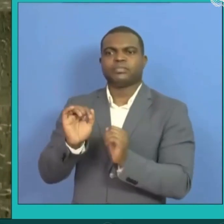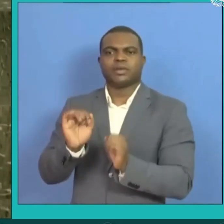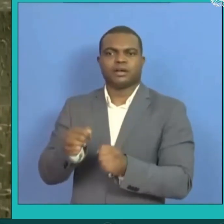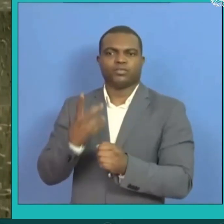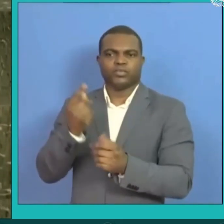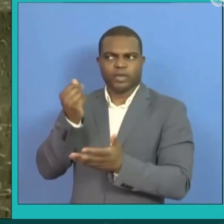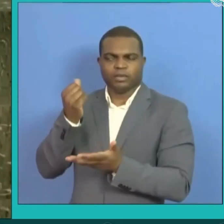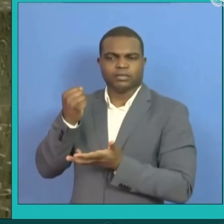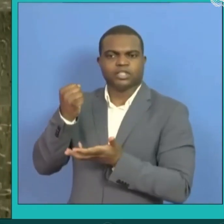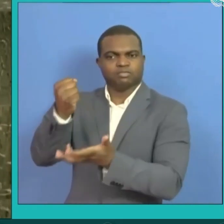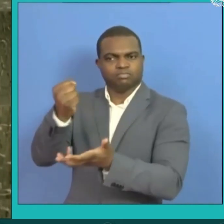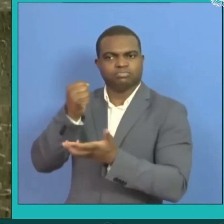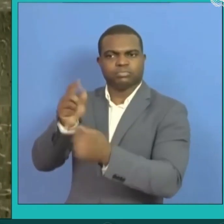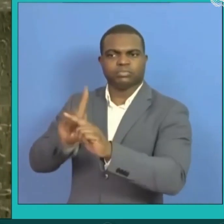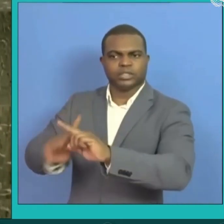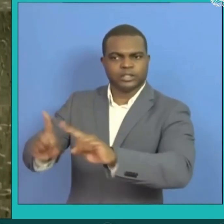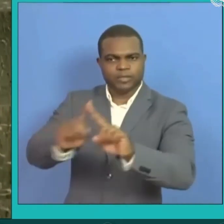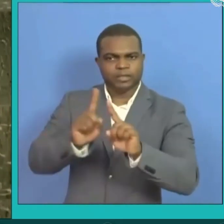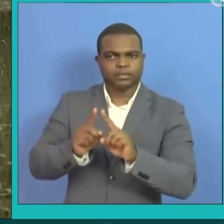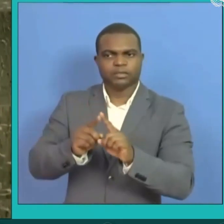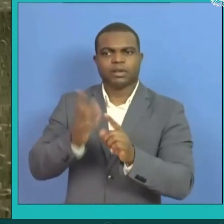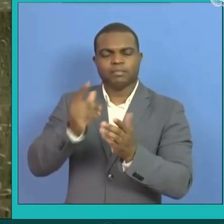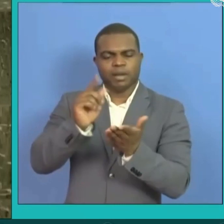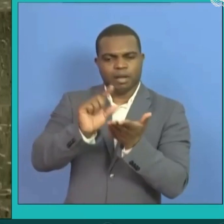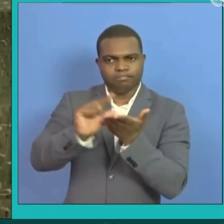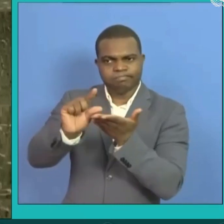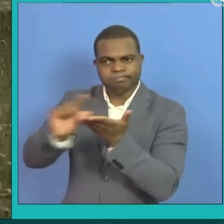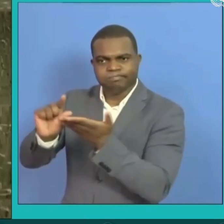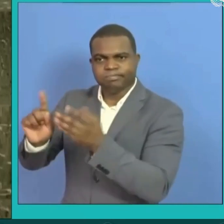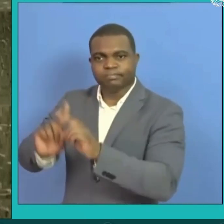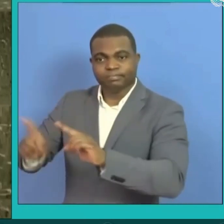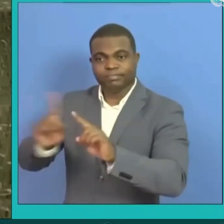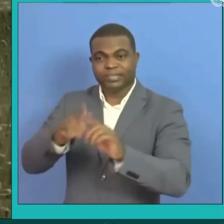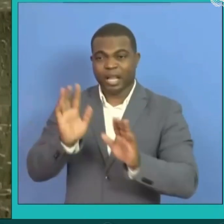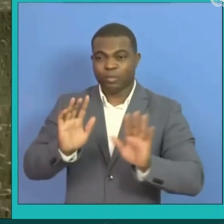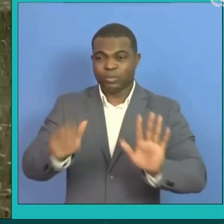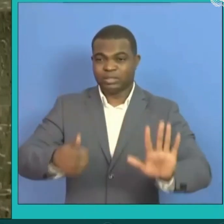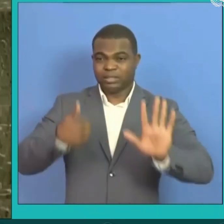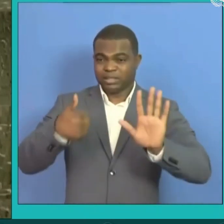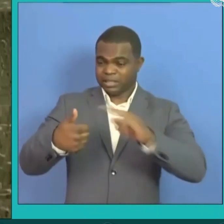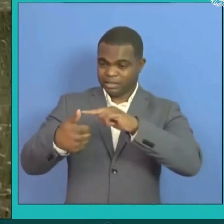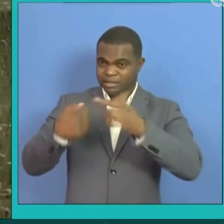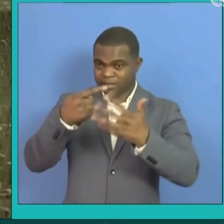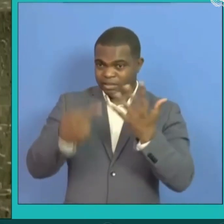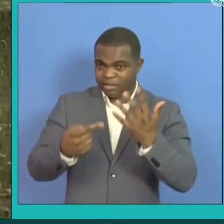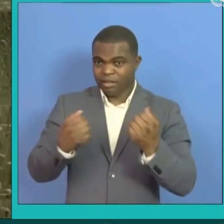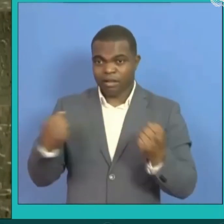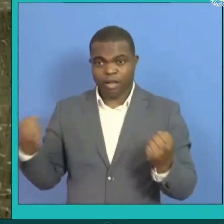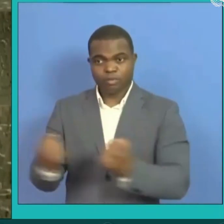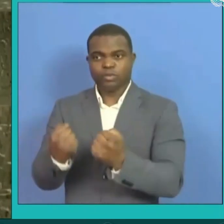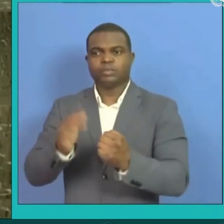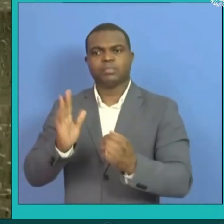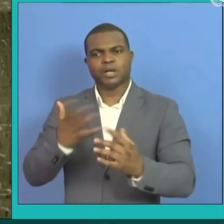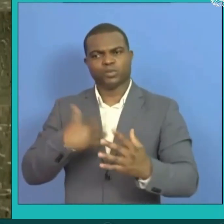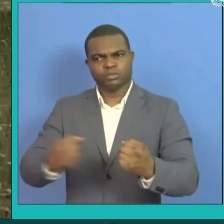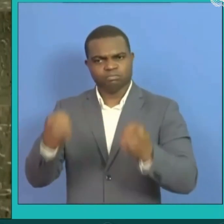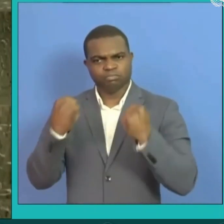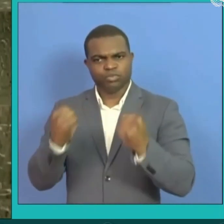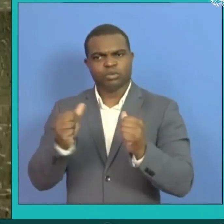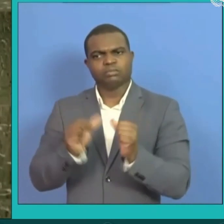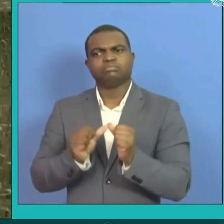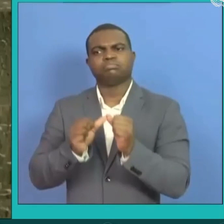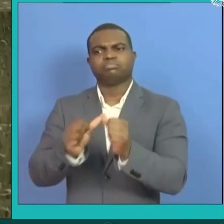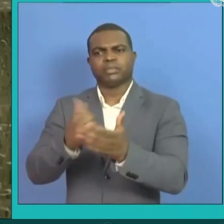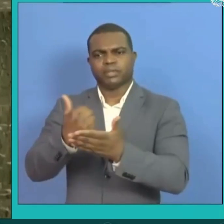instruments that would enable implementation, including the new Sustainable Development Blueprint for SEEDS, which will be